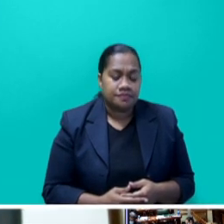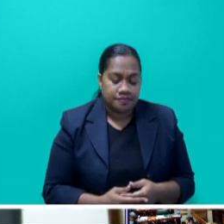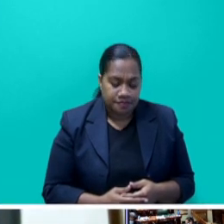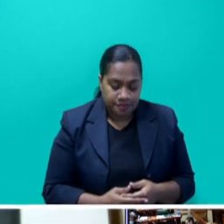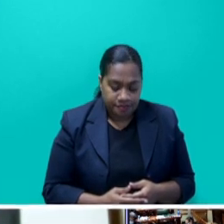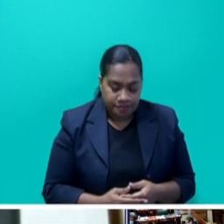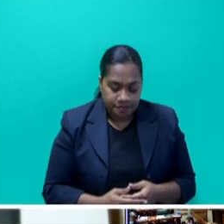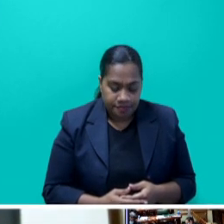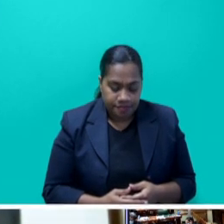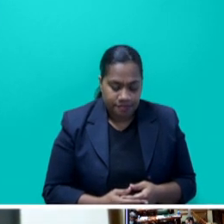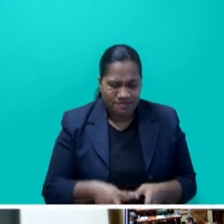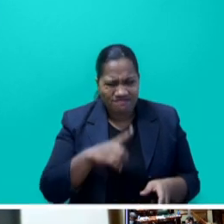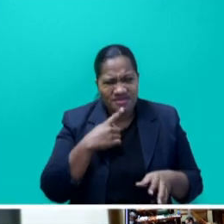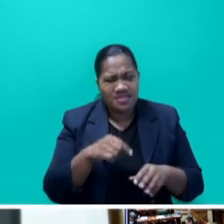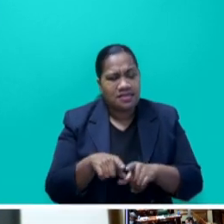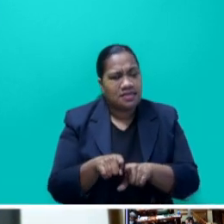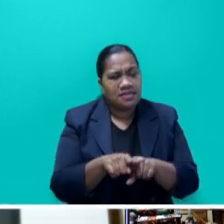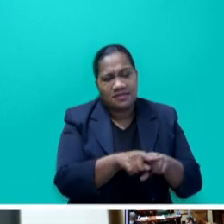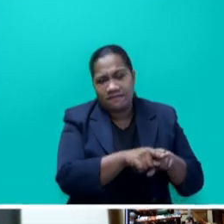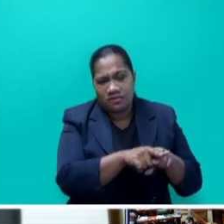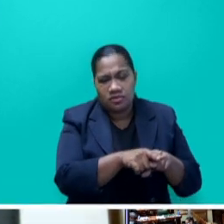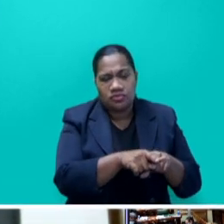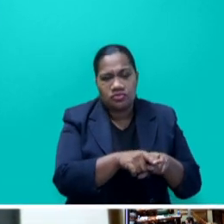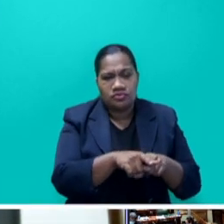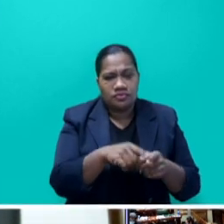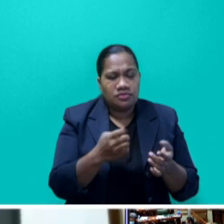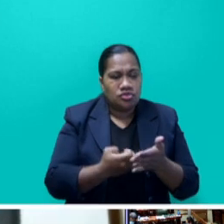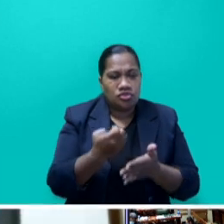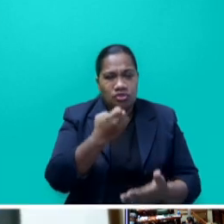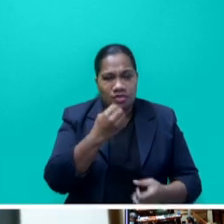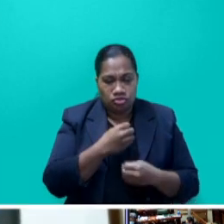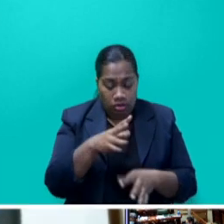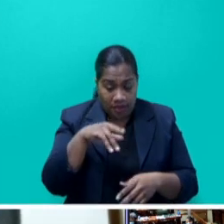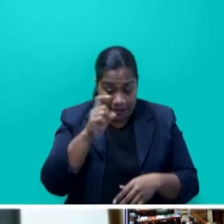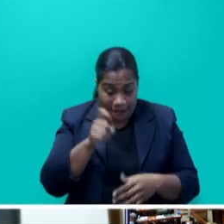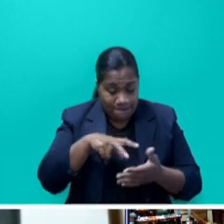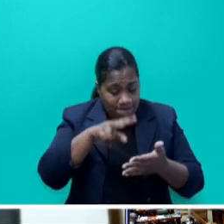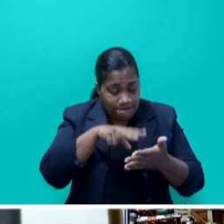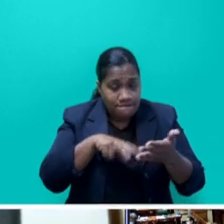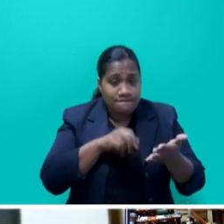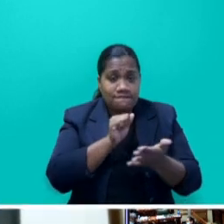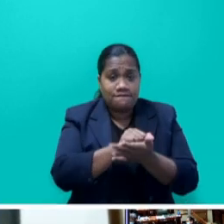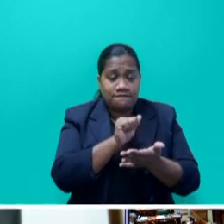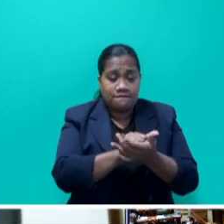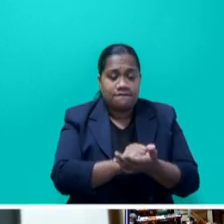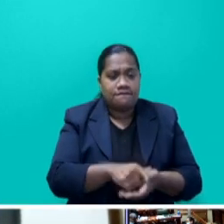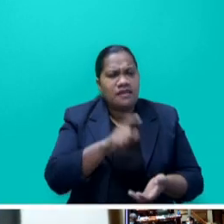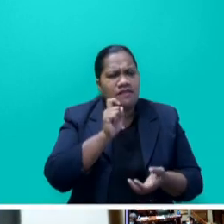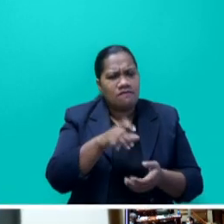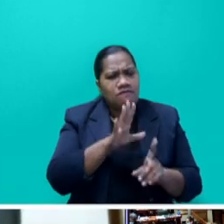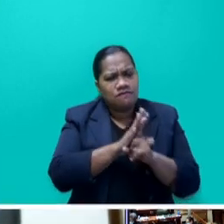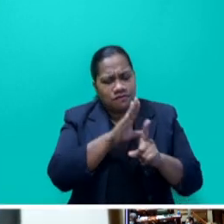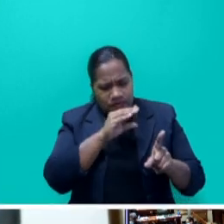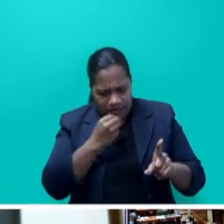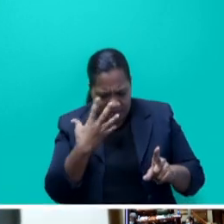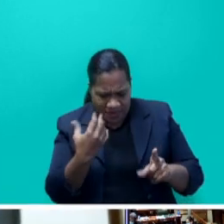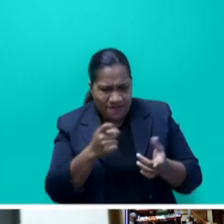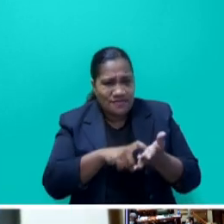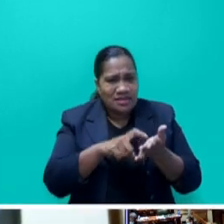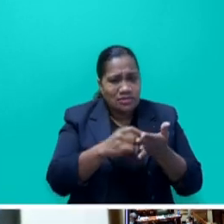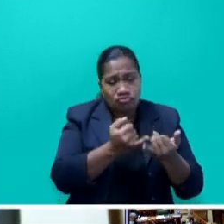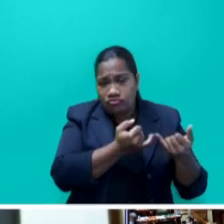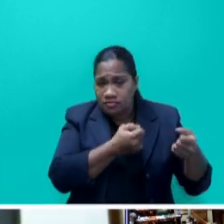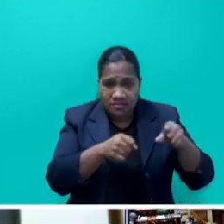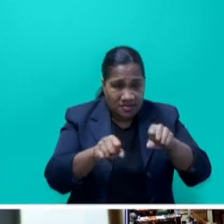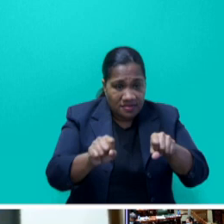the definition of economic shock. Now, if they read it carefully, if we, for example, set out a debt strategy, if we set